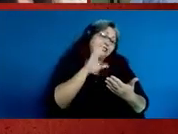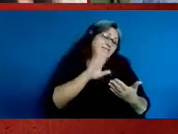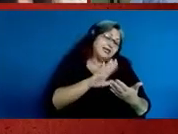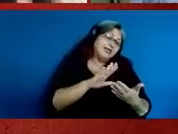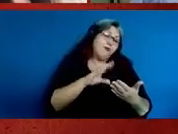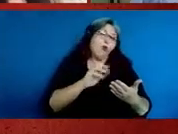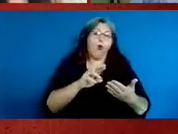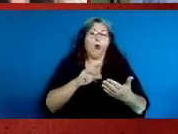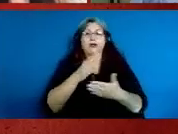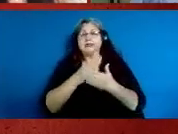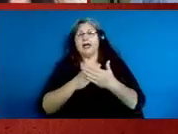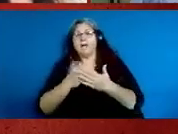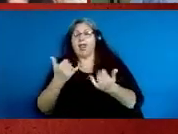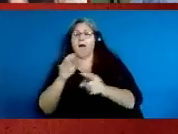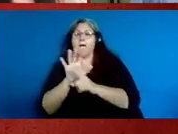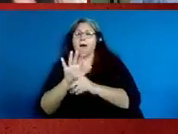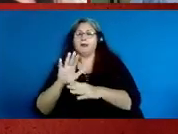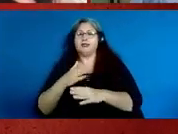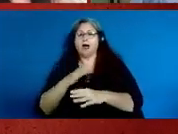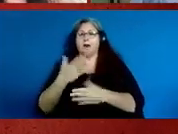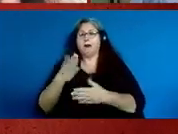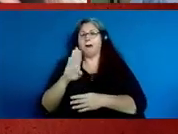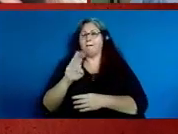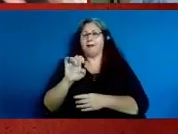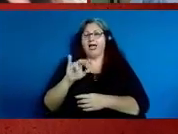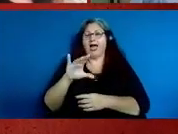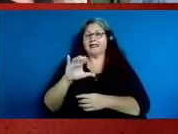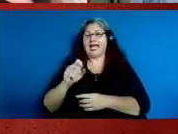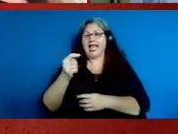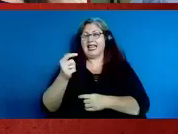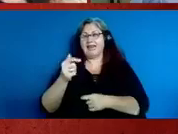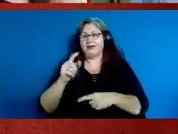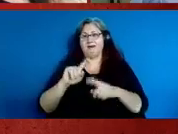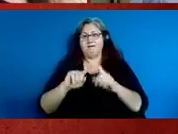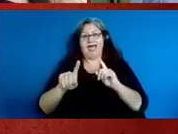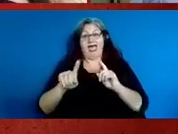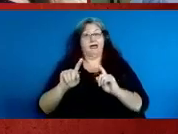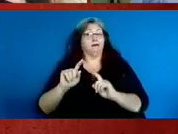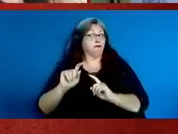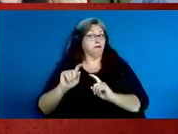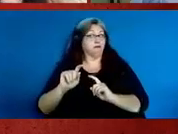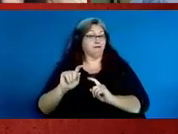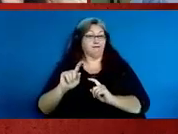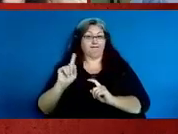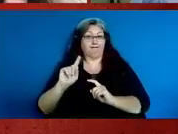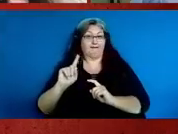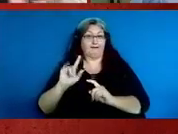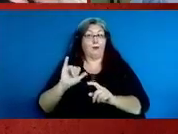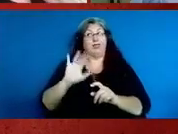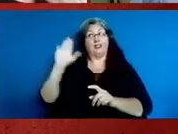pop songs, maybe Beyonce out a little bit, but yeah, no. It is her birthday.